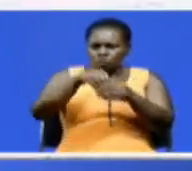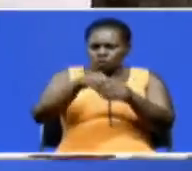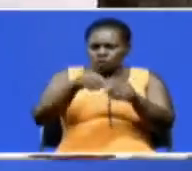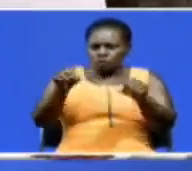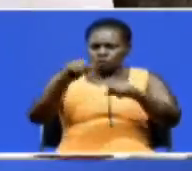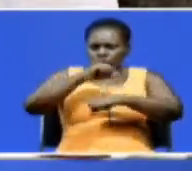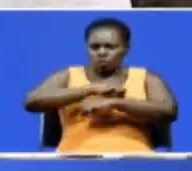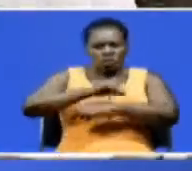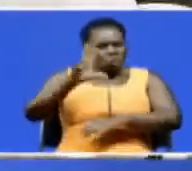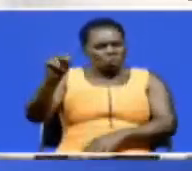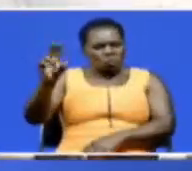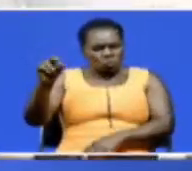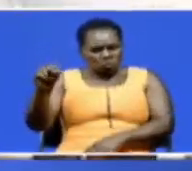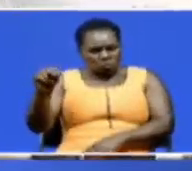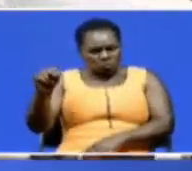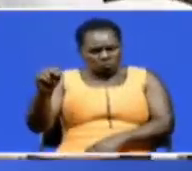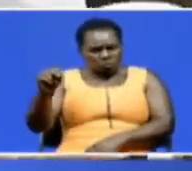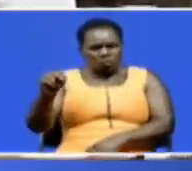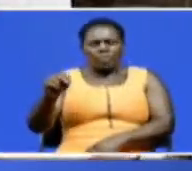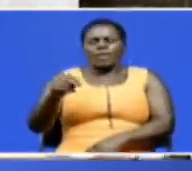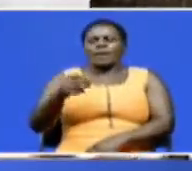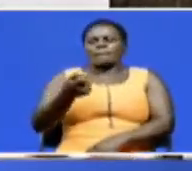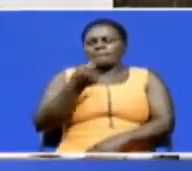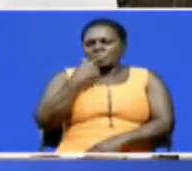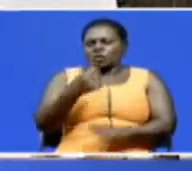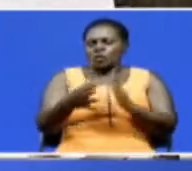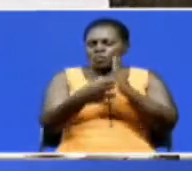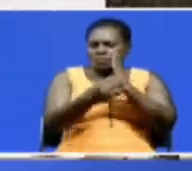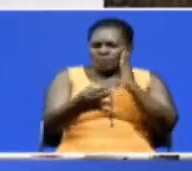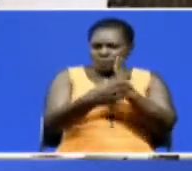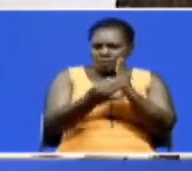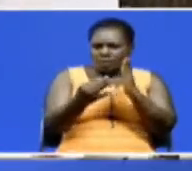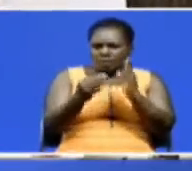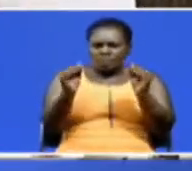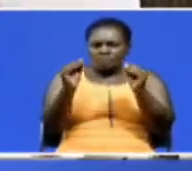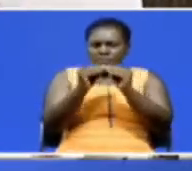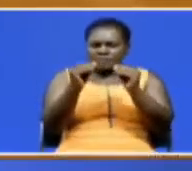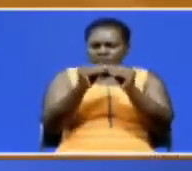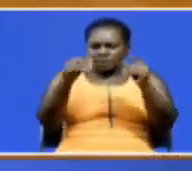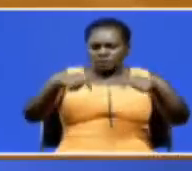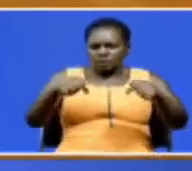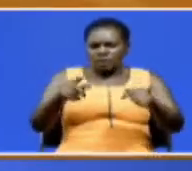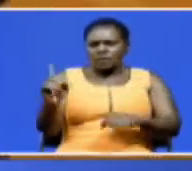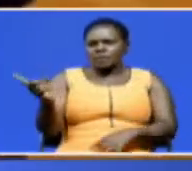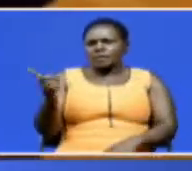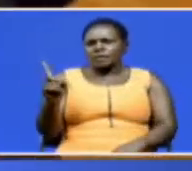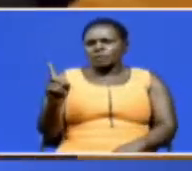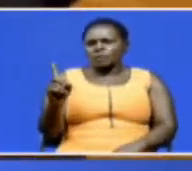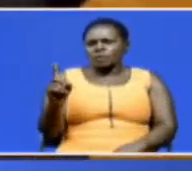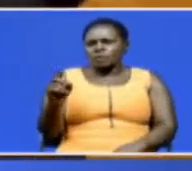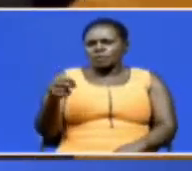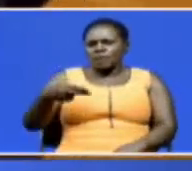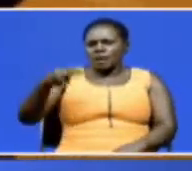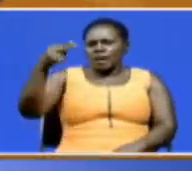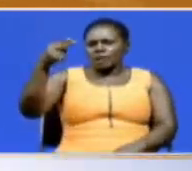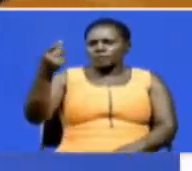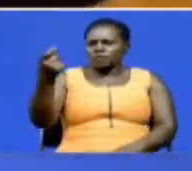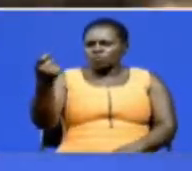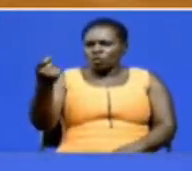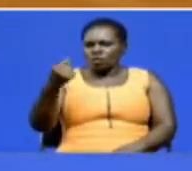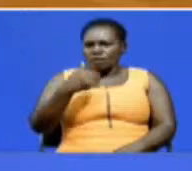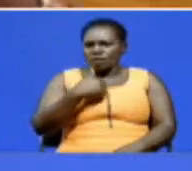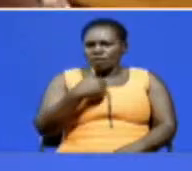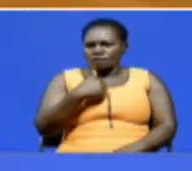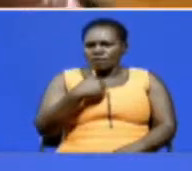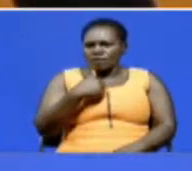of schools? Not so, according to medical experts who held a symposium today. Nairobi has a small rise, but the rise that we